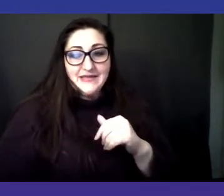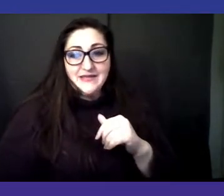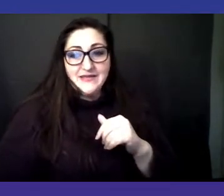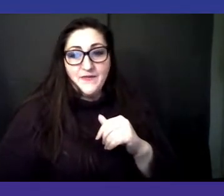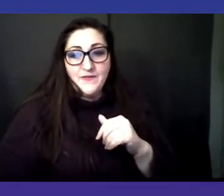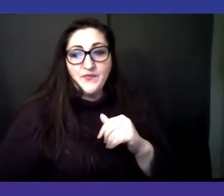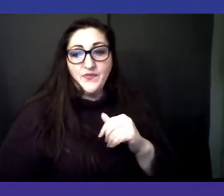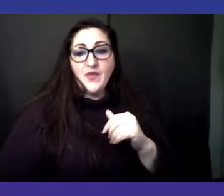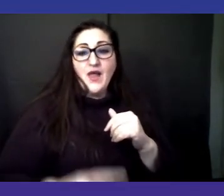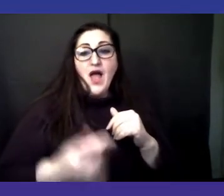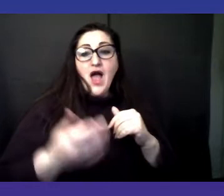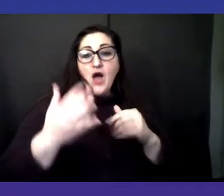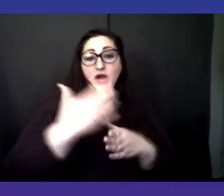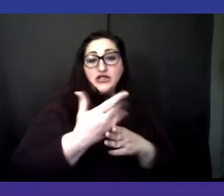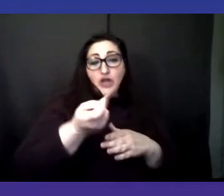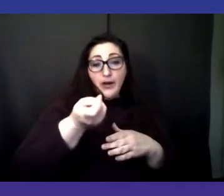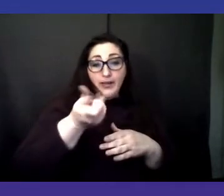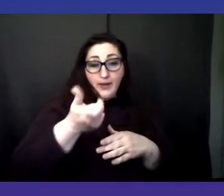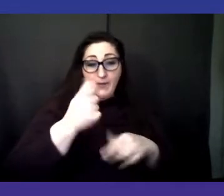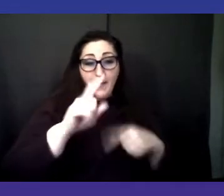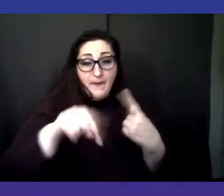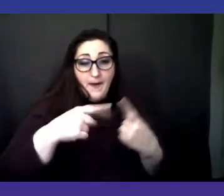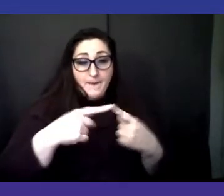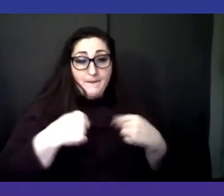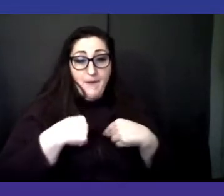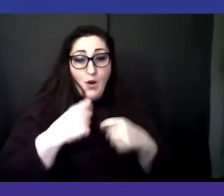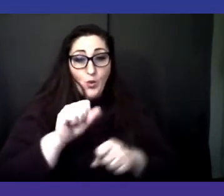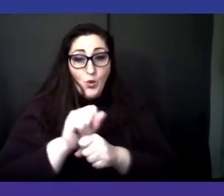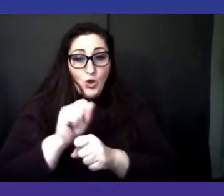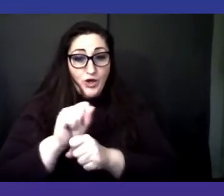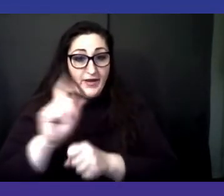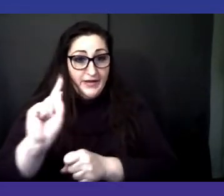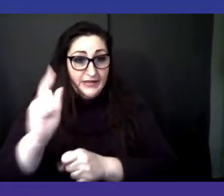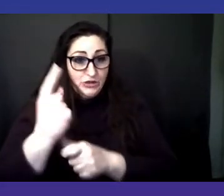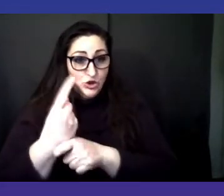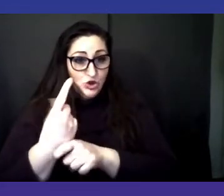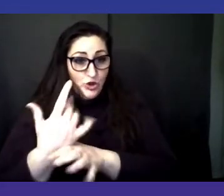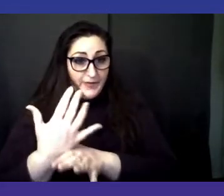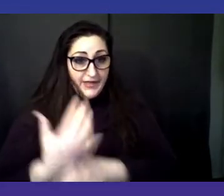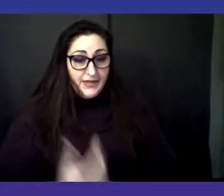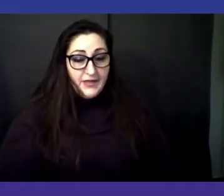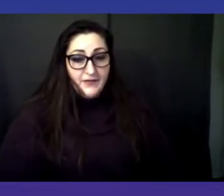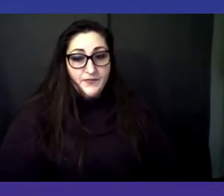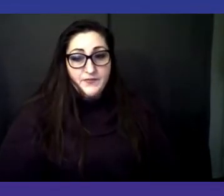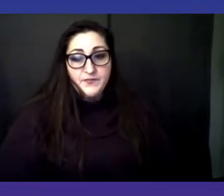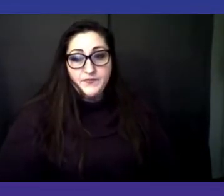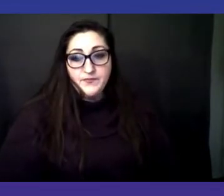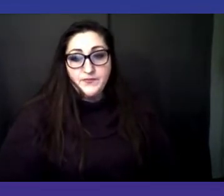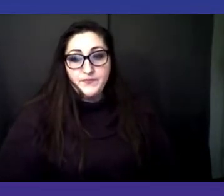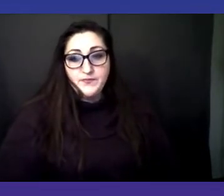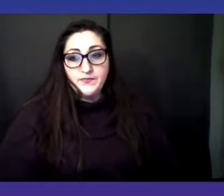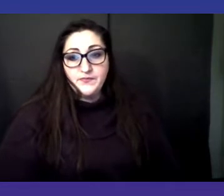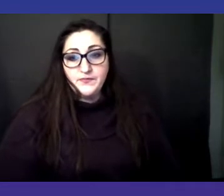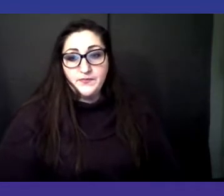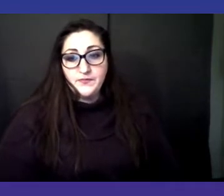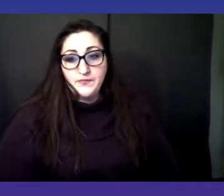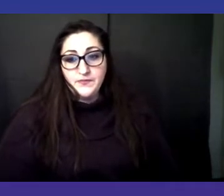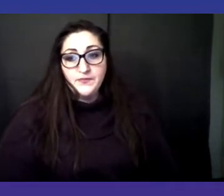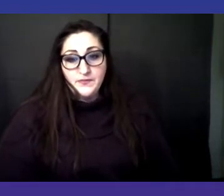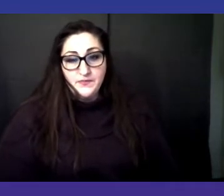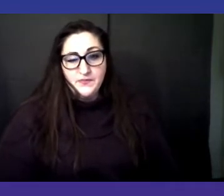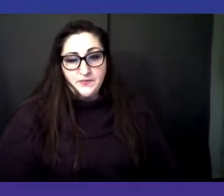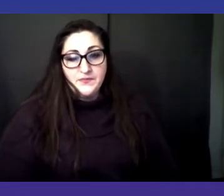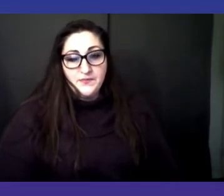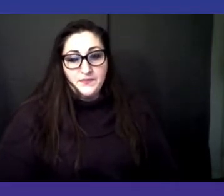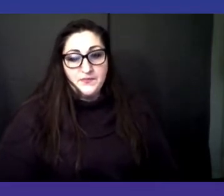my work in Germany because it connects to this question, even if